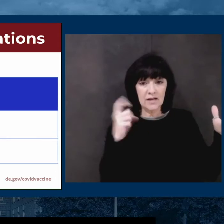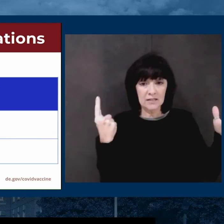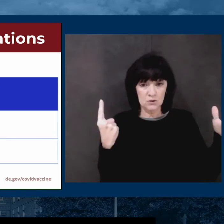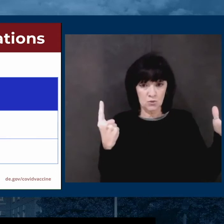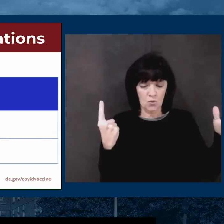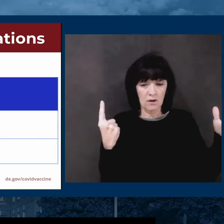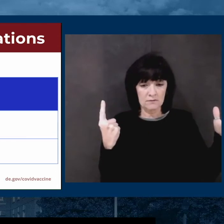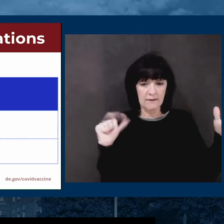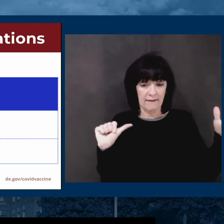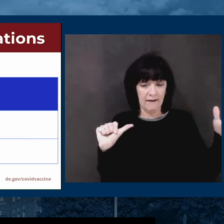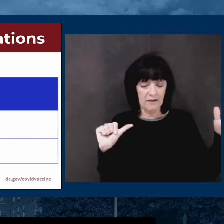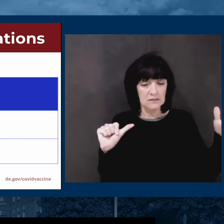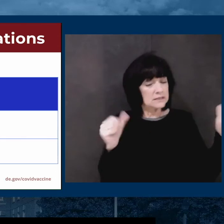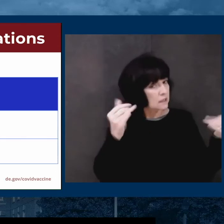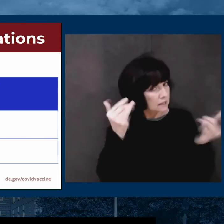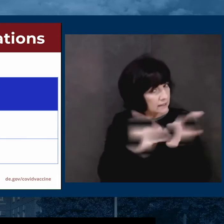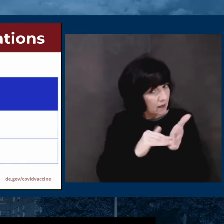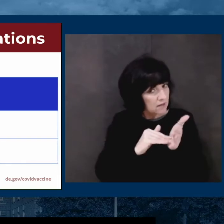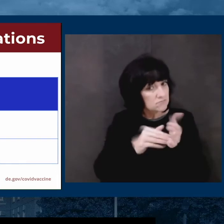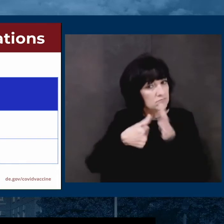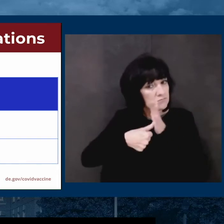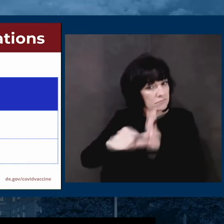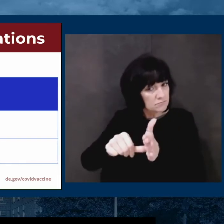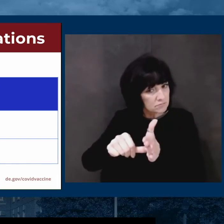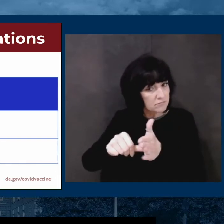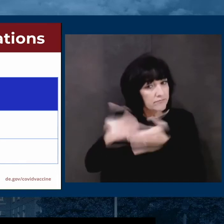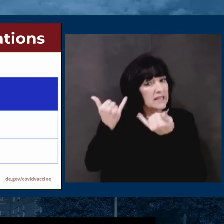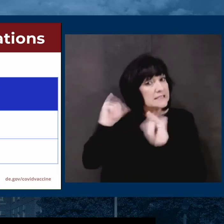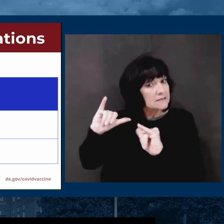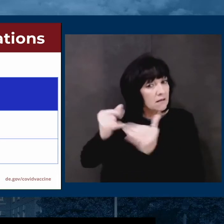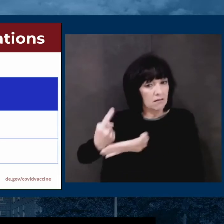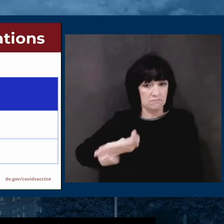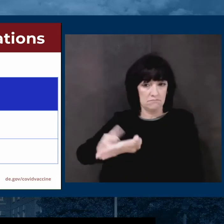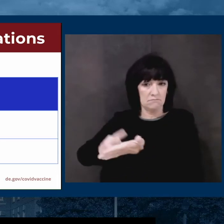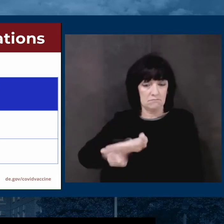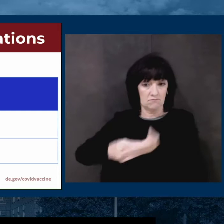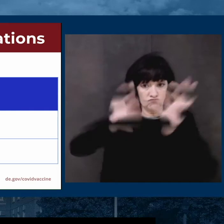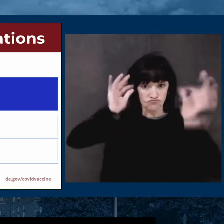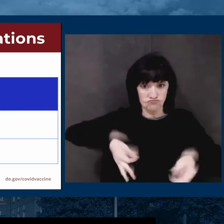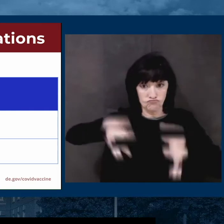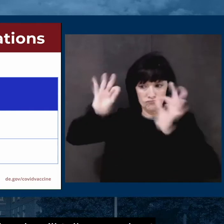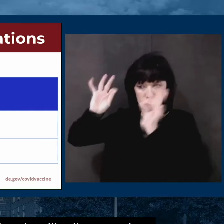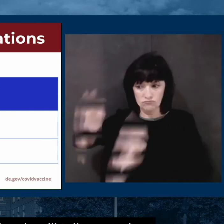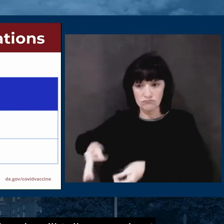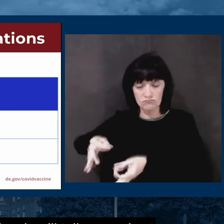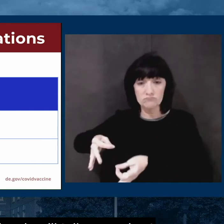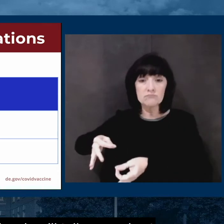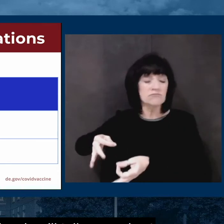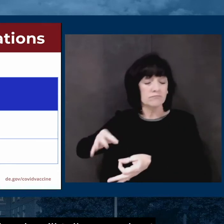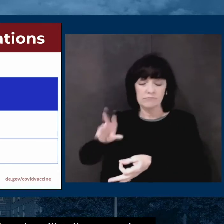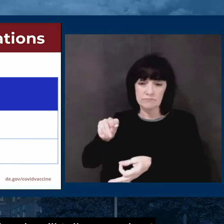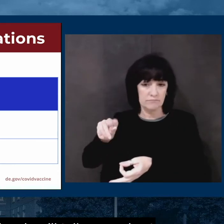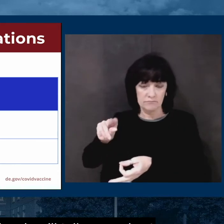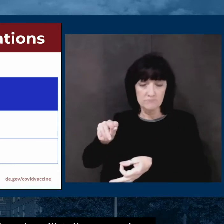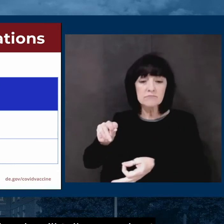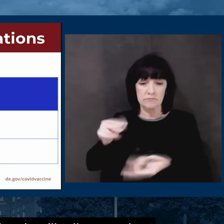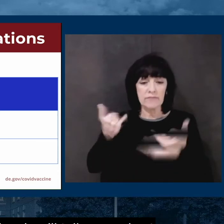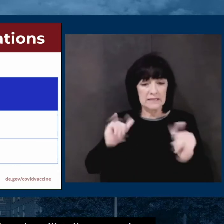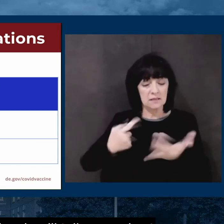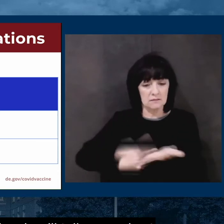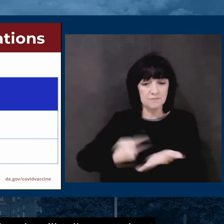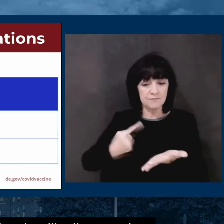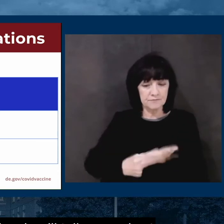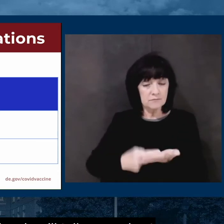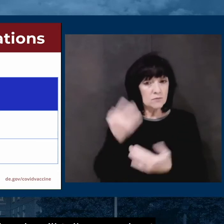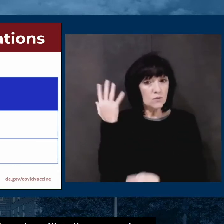still being discussed. We'll talk more about what's going on at the federal level to finalize many of these recommendations. But given the limited